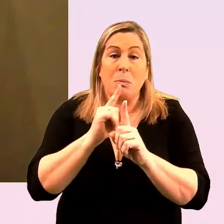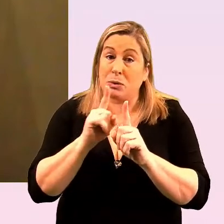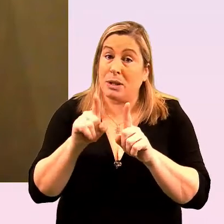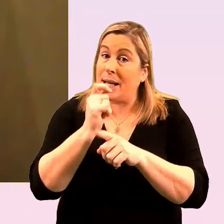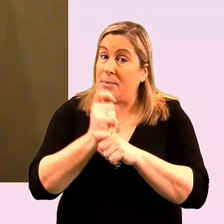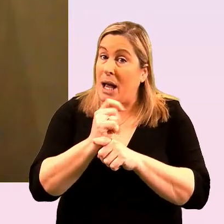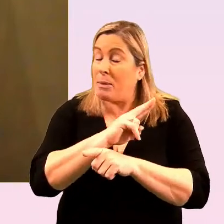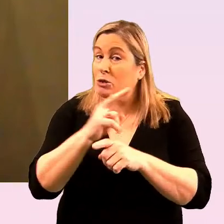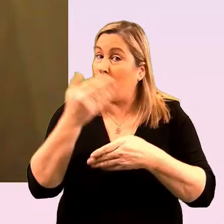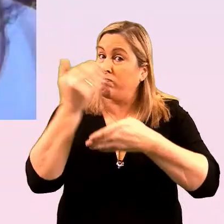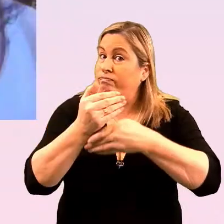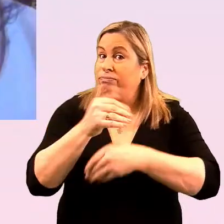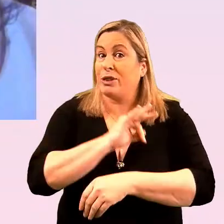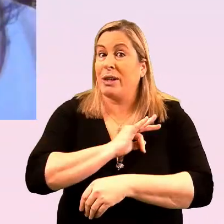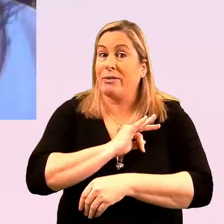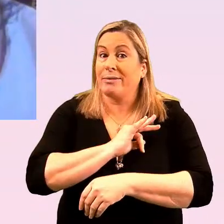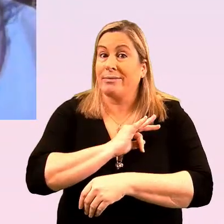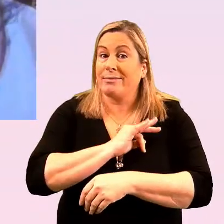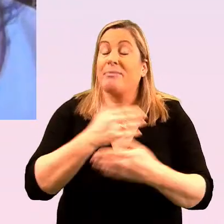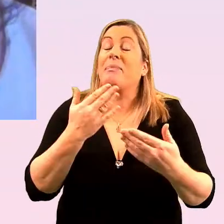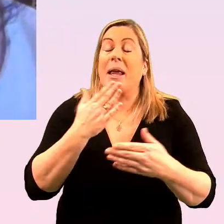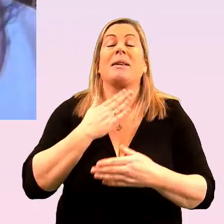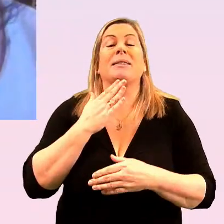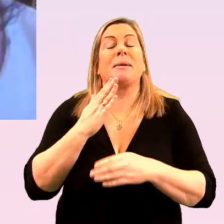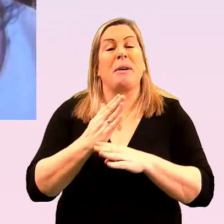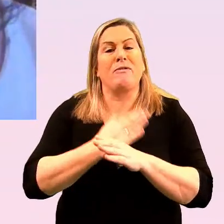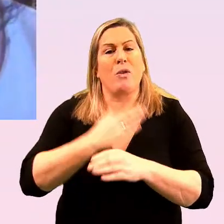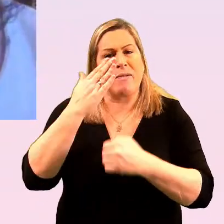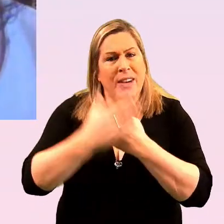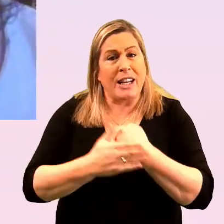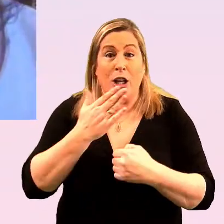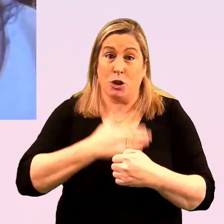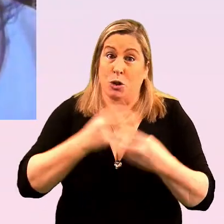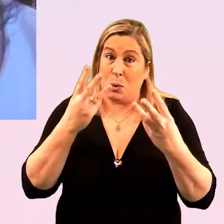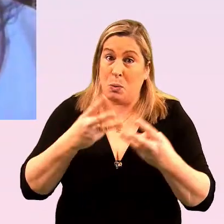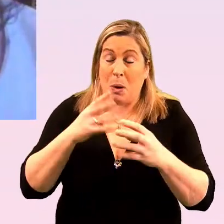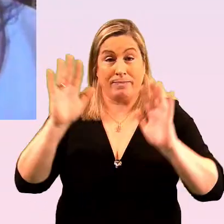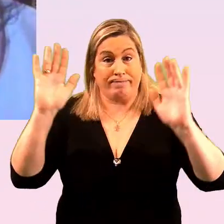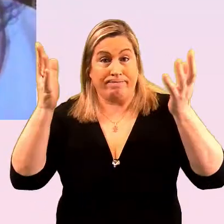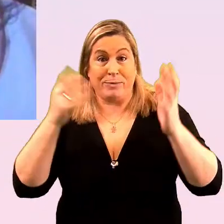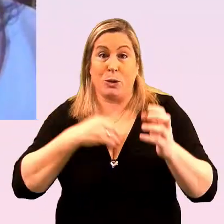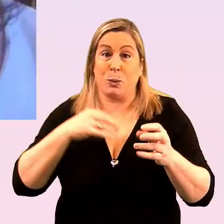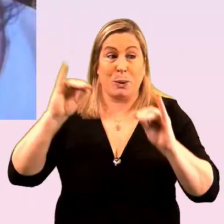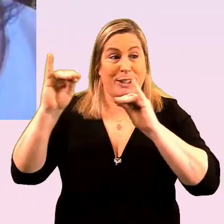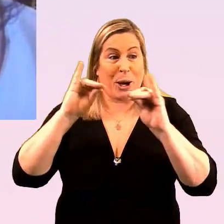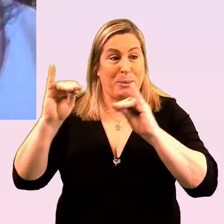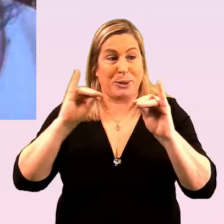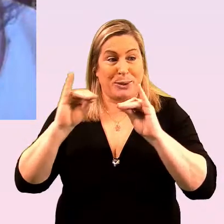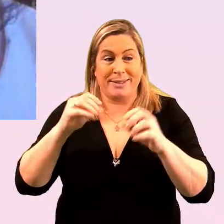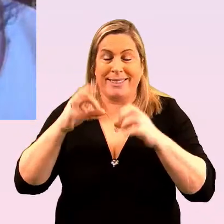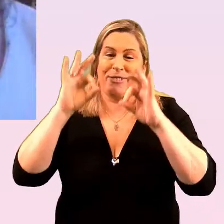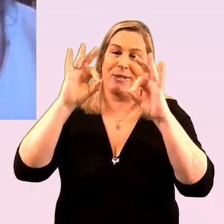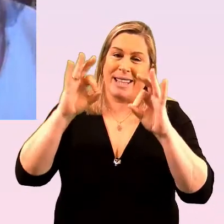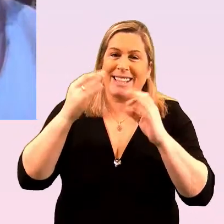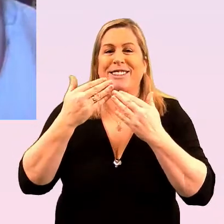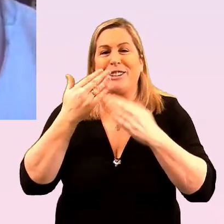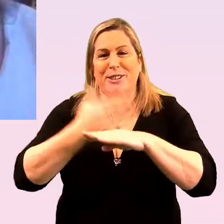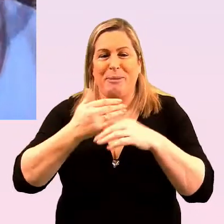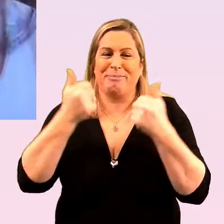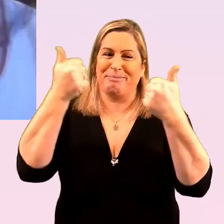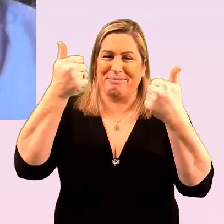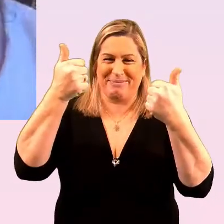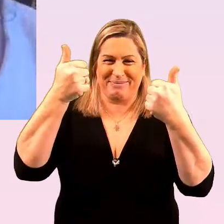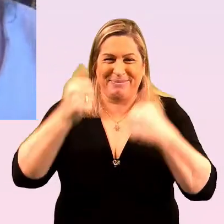your own way. And before we finish, can I just say a shout out to our signers who did a fantastic job. Much